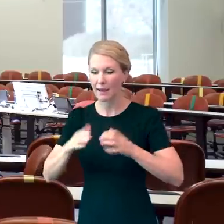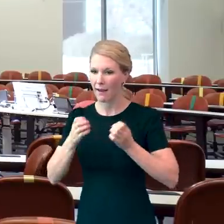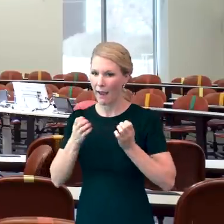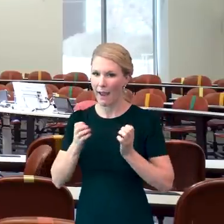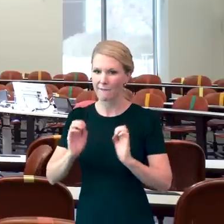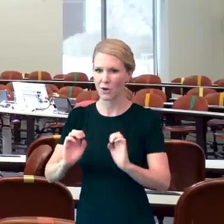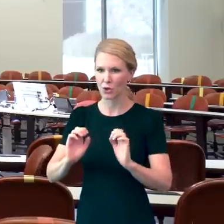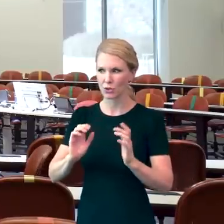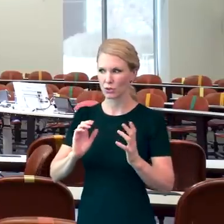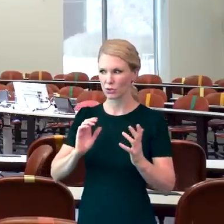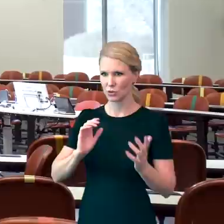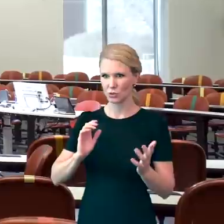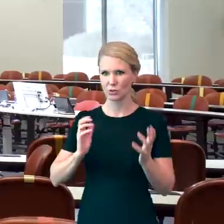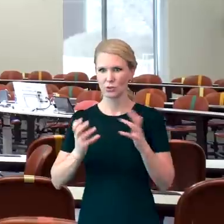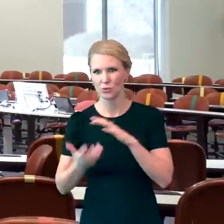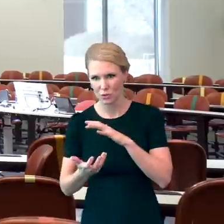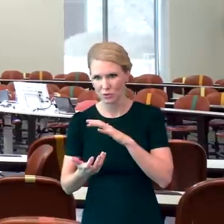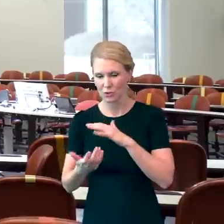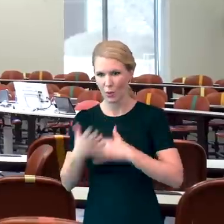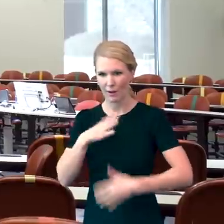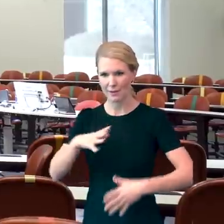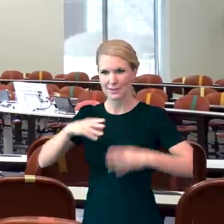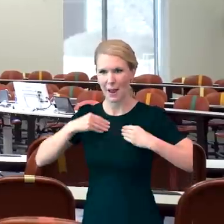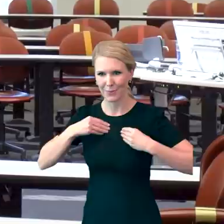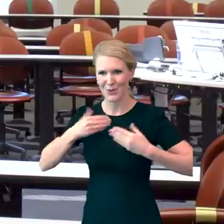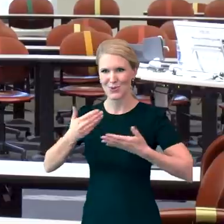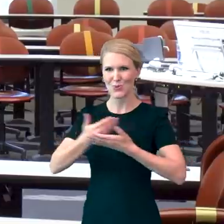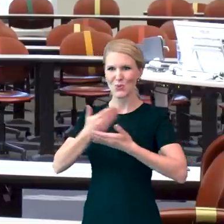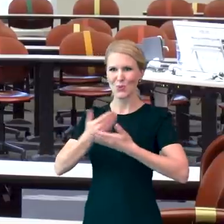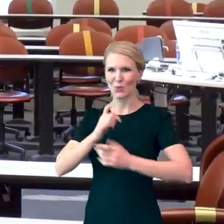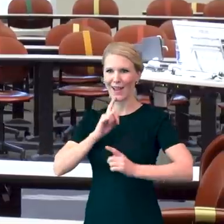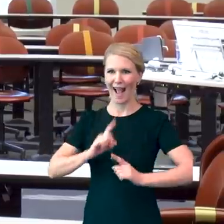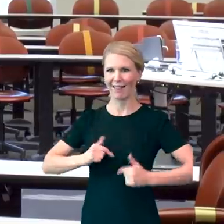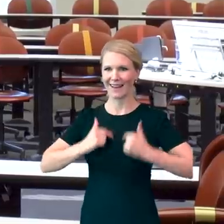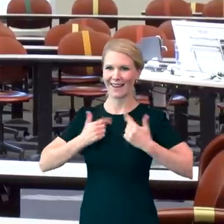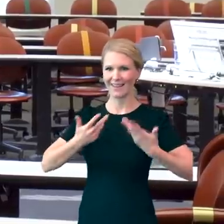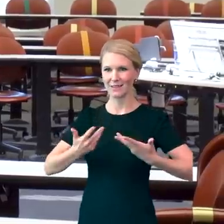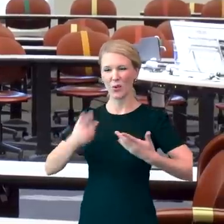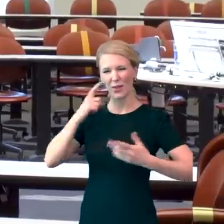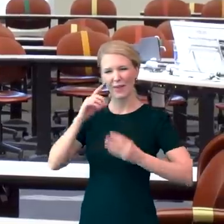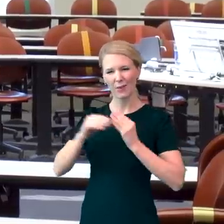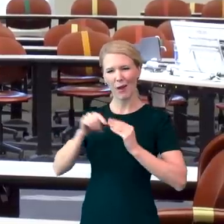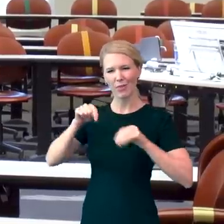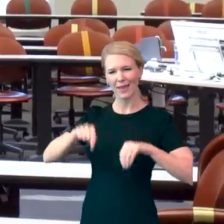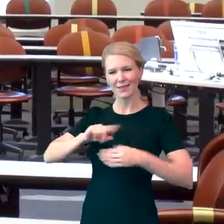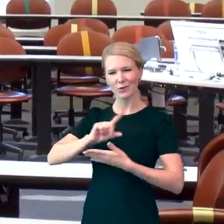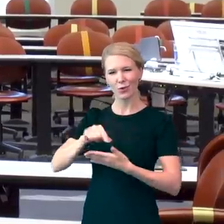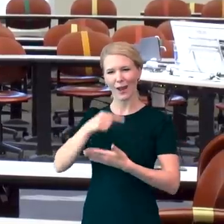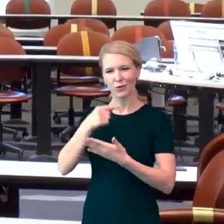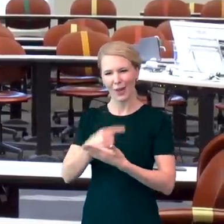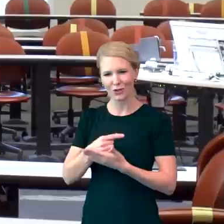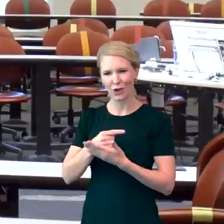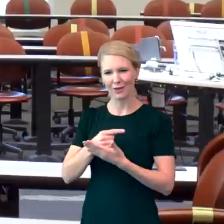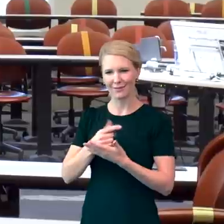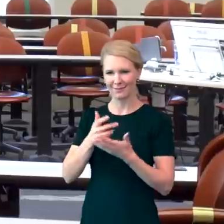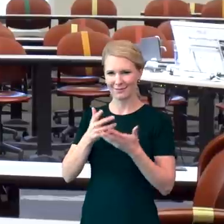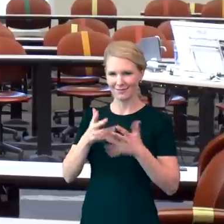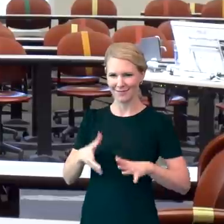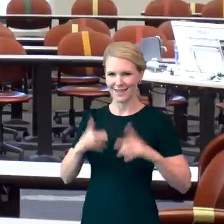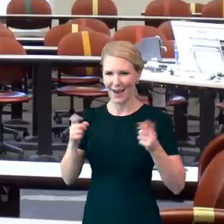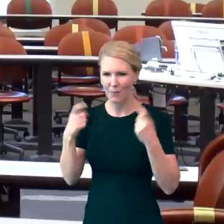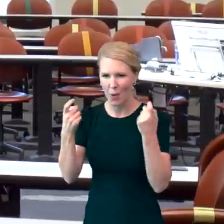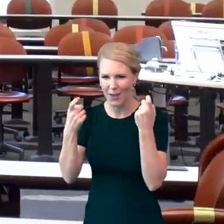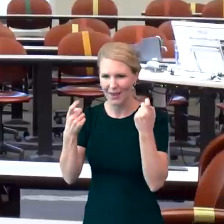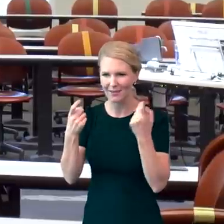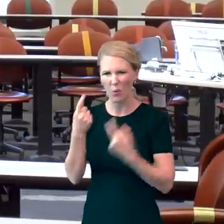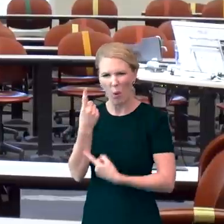efforts to move us to this new reality. If you think about this graduation ceremony as a micro example